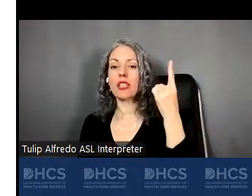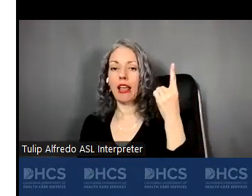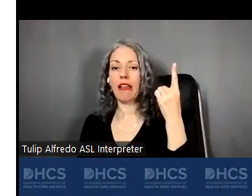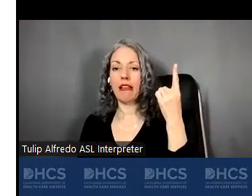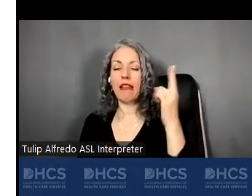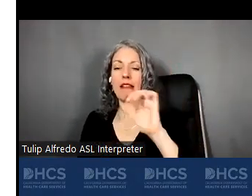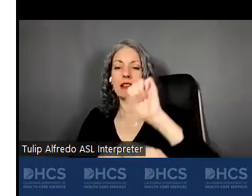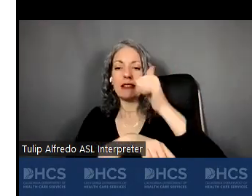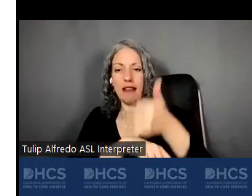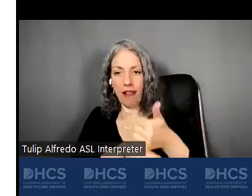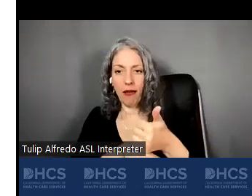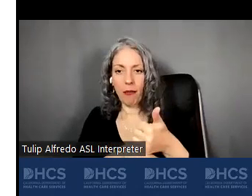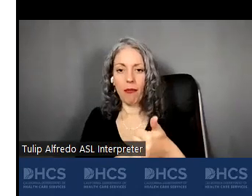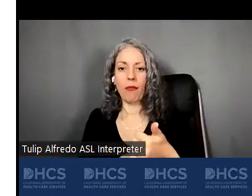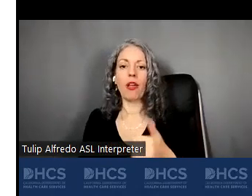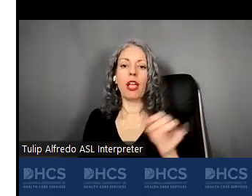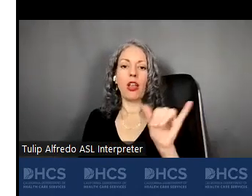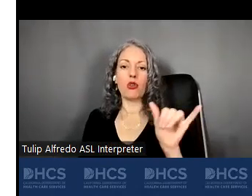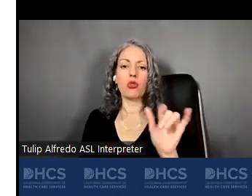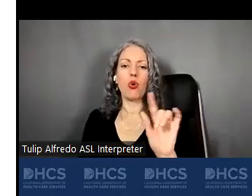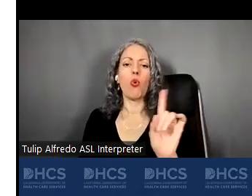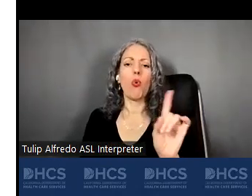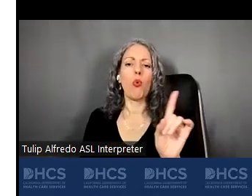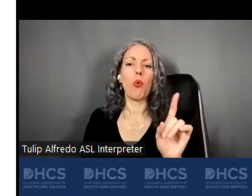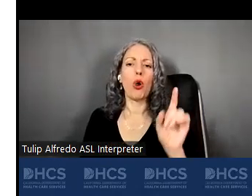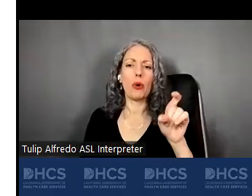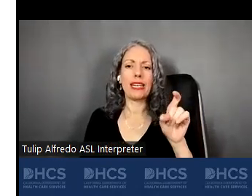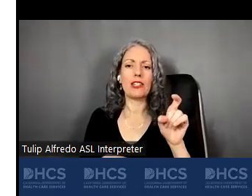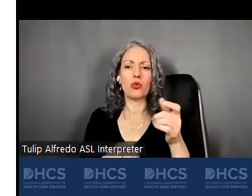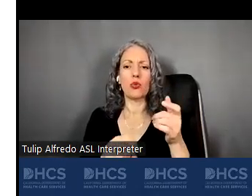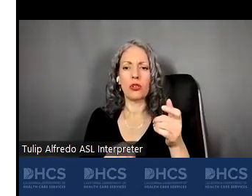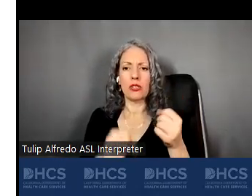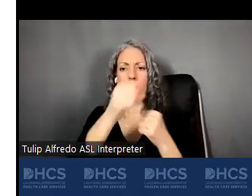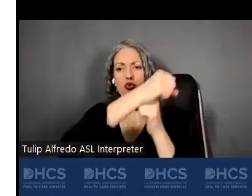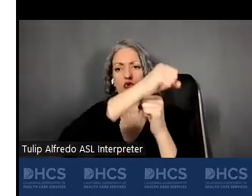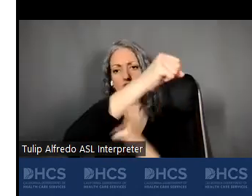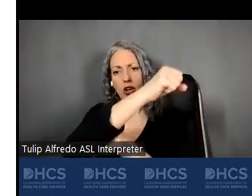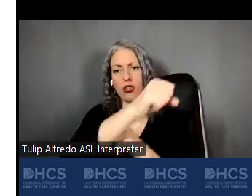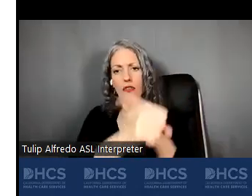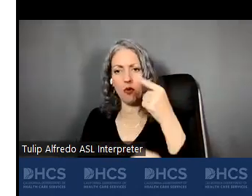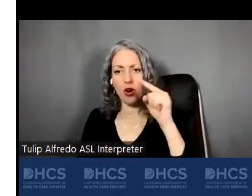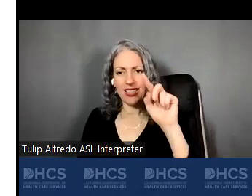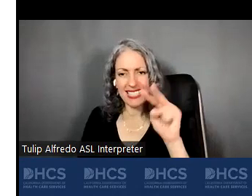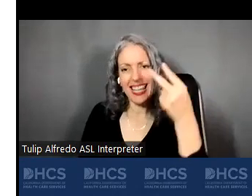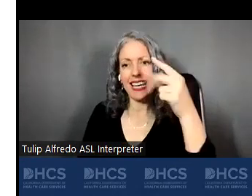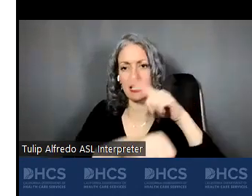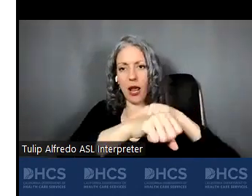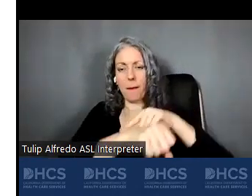implementation pain points, if you will, and also where there's where we need to kind of structure our round 2 goals. So